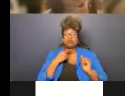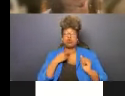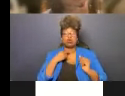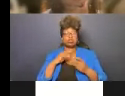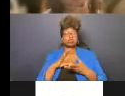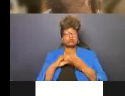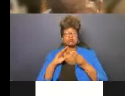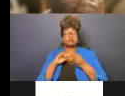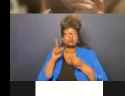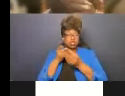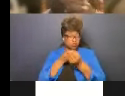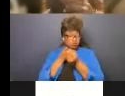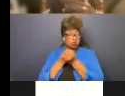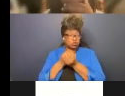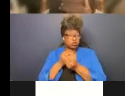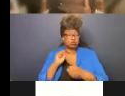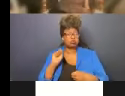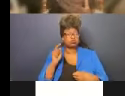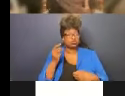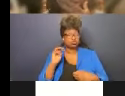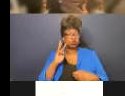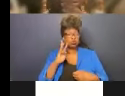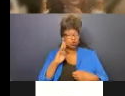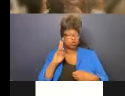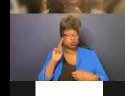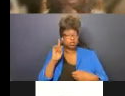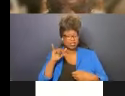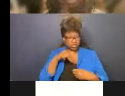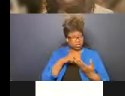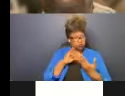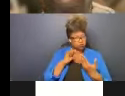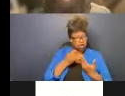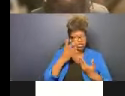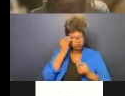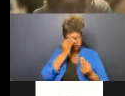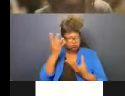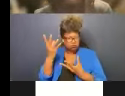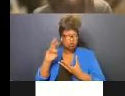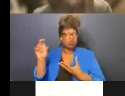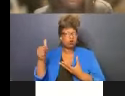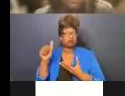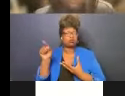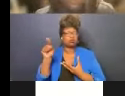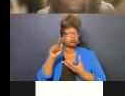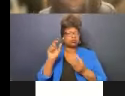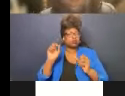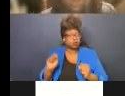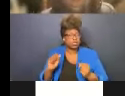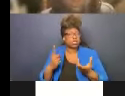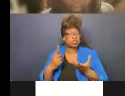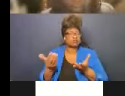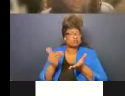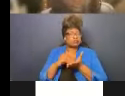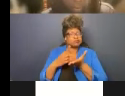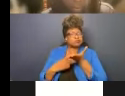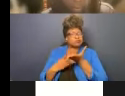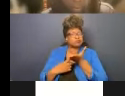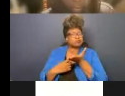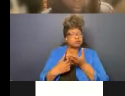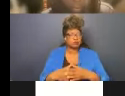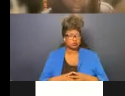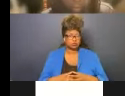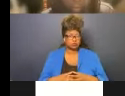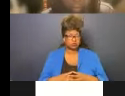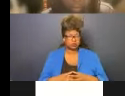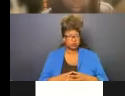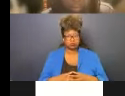whether that's through this project or otherwise, I think there's always an opportunity to revisit that conversation. That